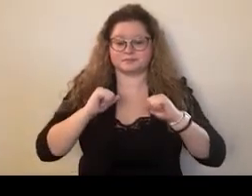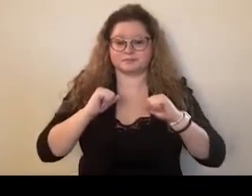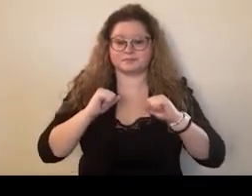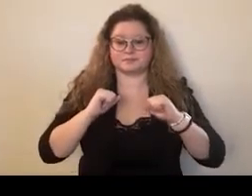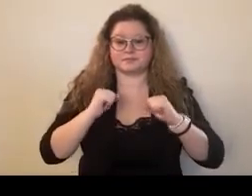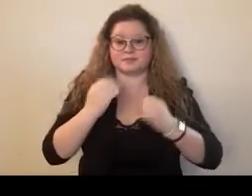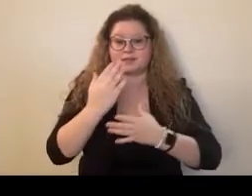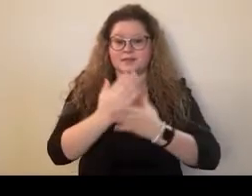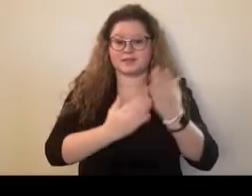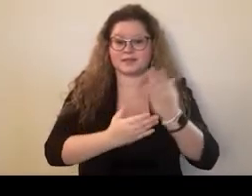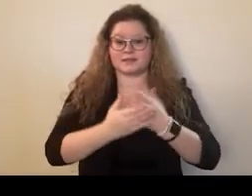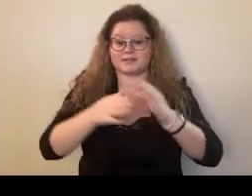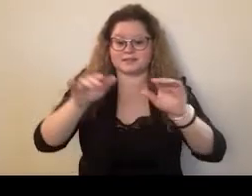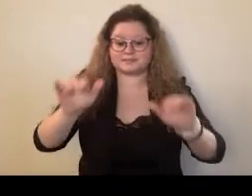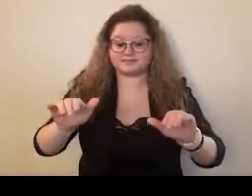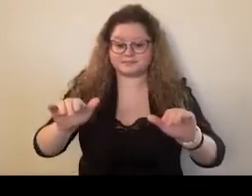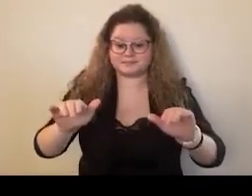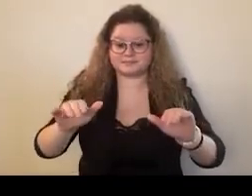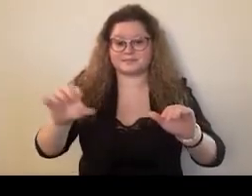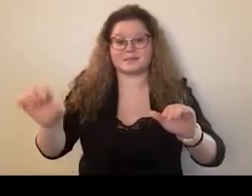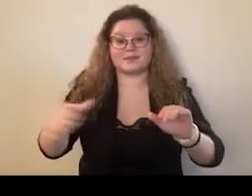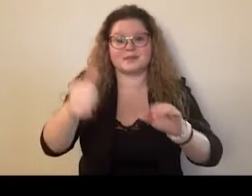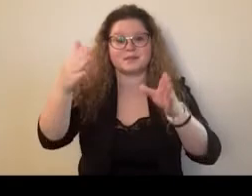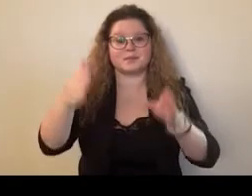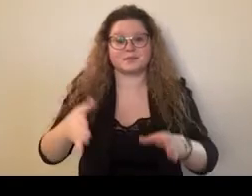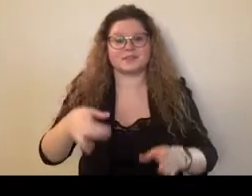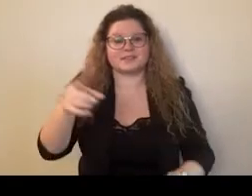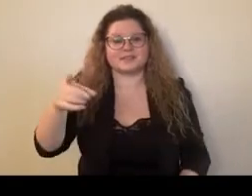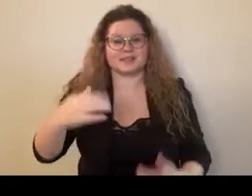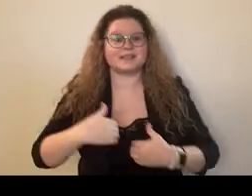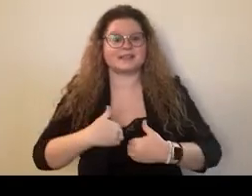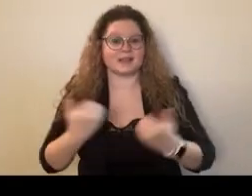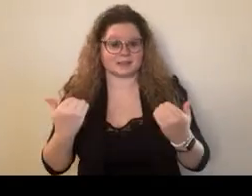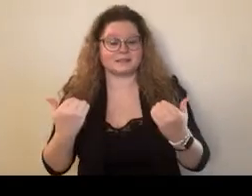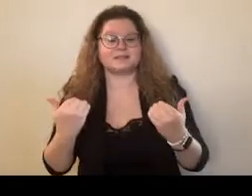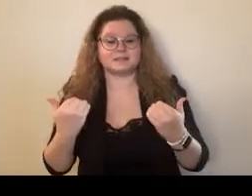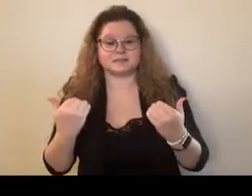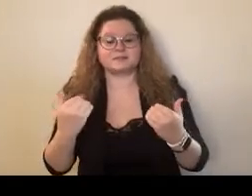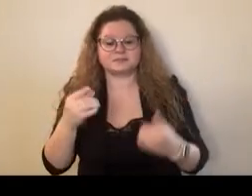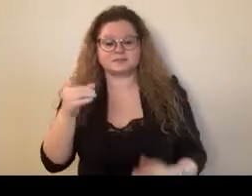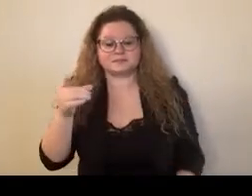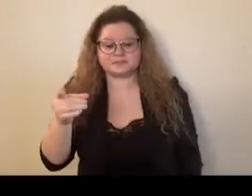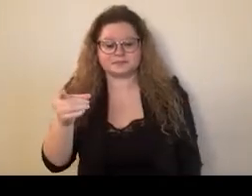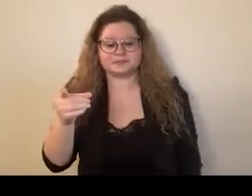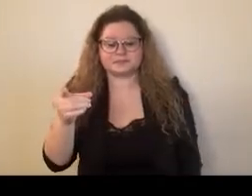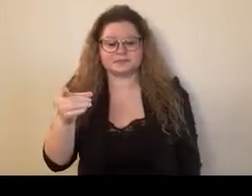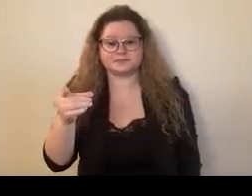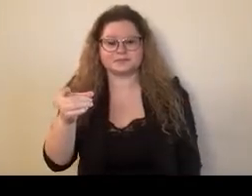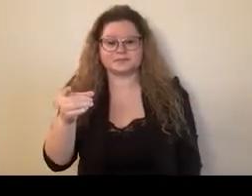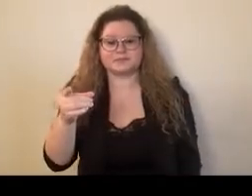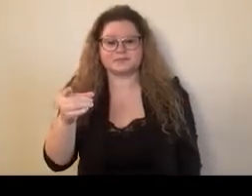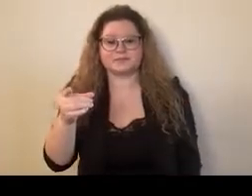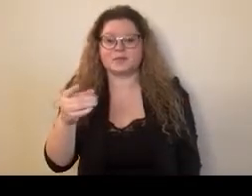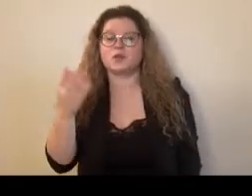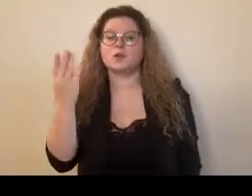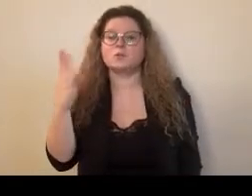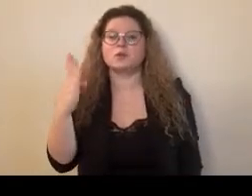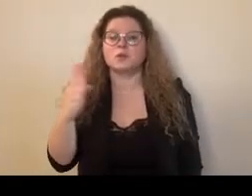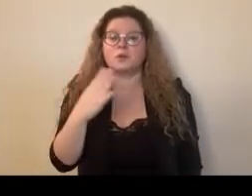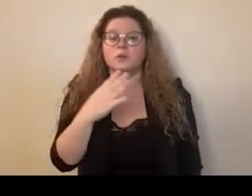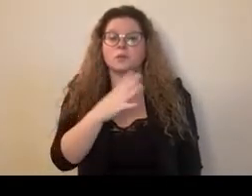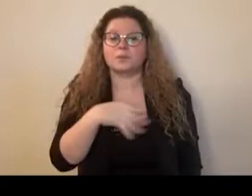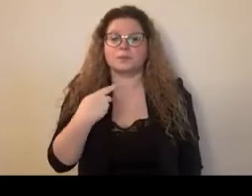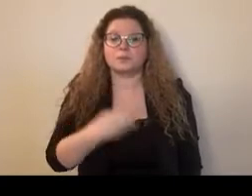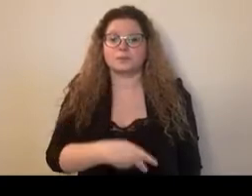hands are held by another person, much younger, who is in a checkered blue